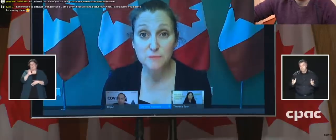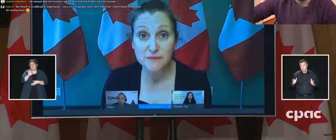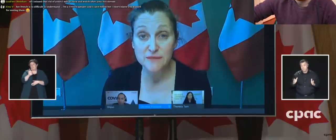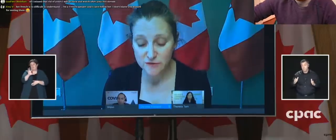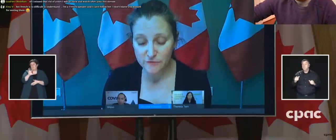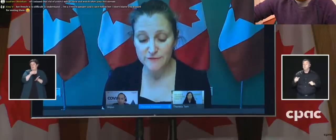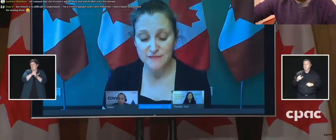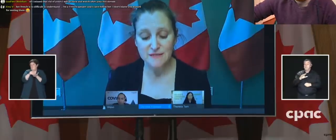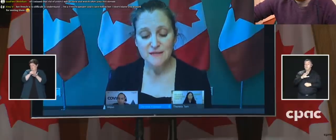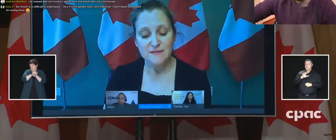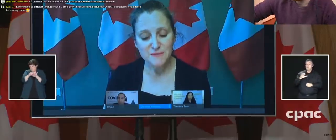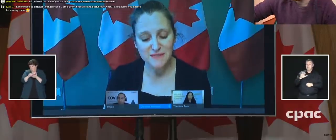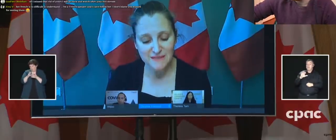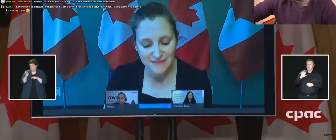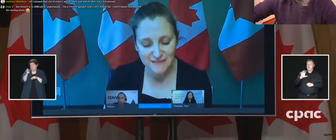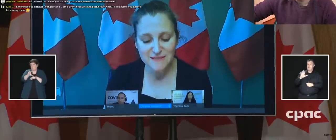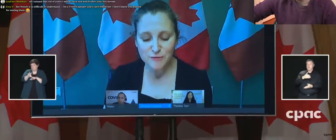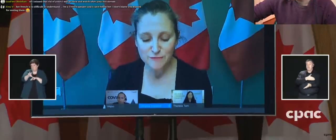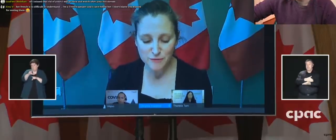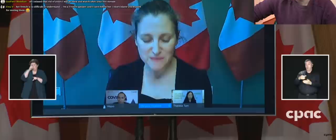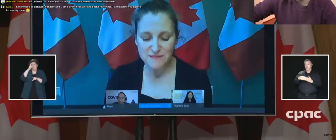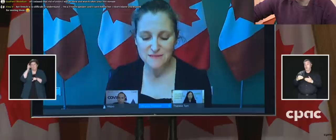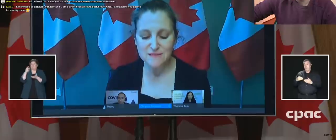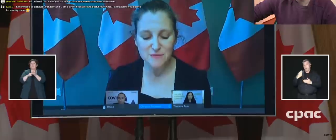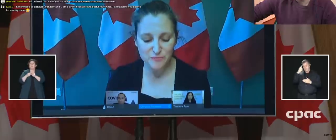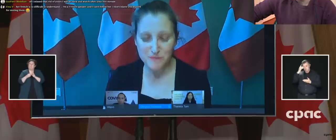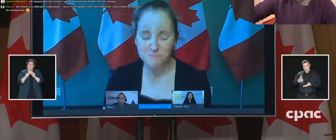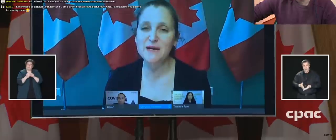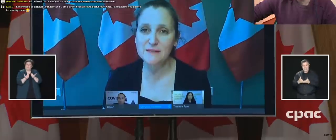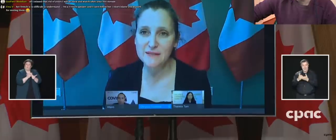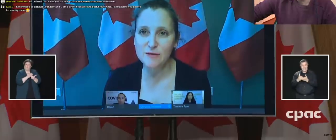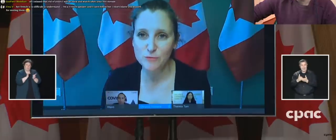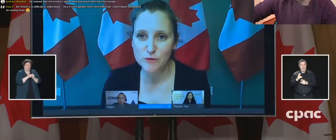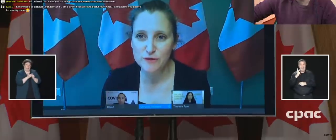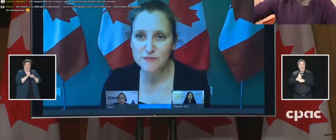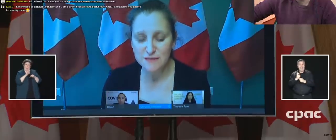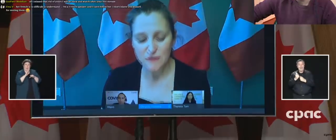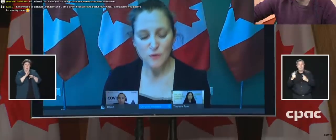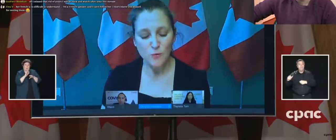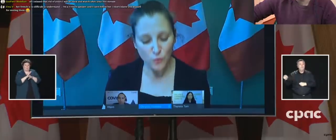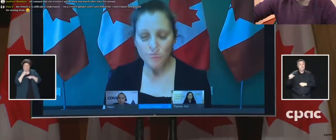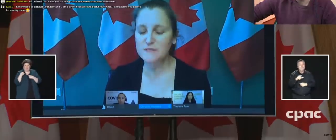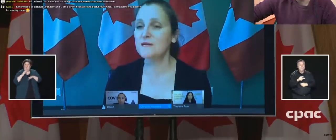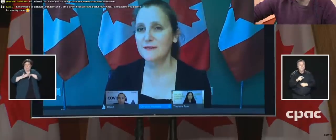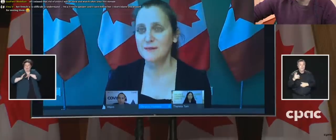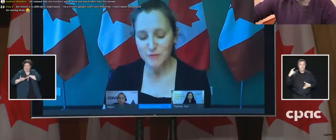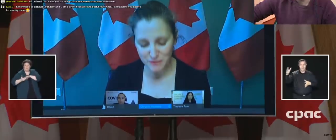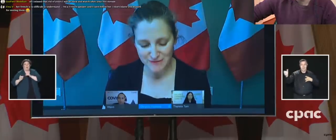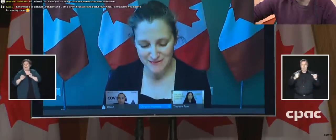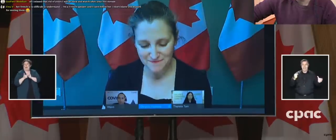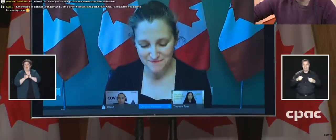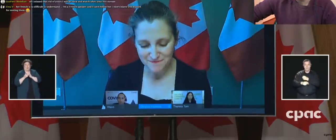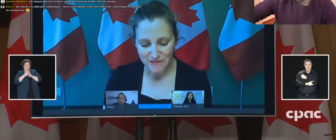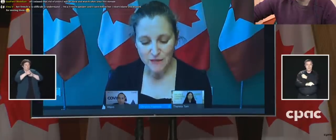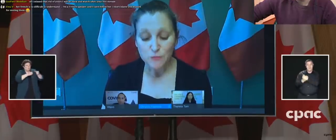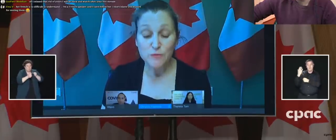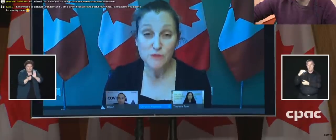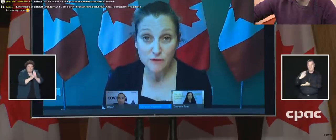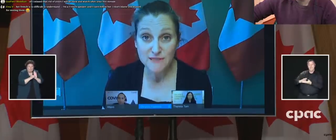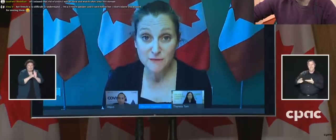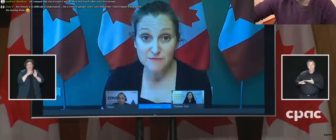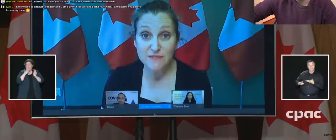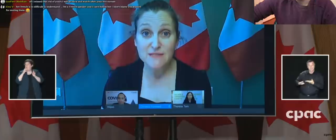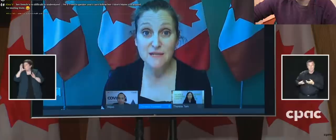$595 million to make it easier for businesses to bring back laid off workers or to hire new ones. We